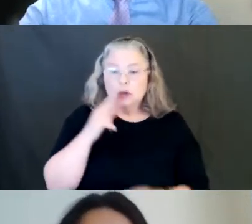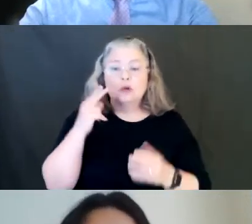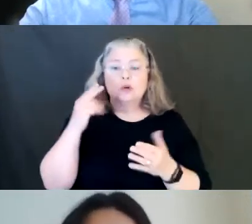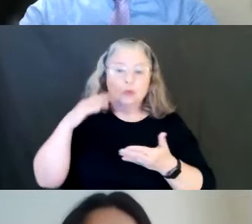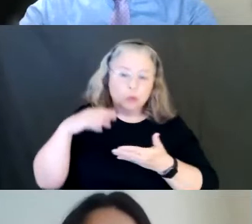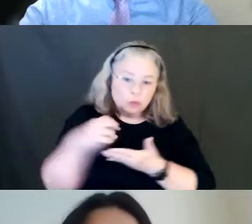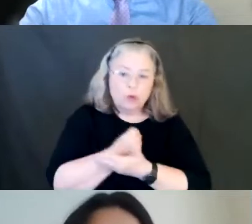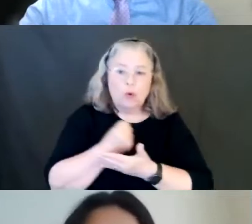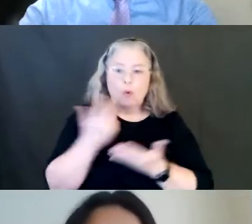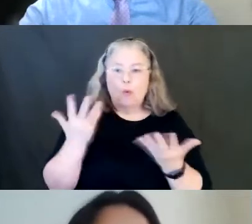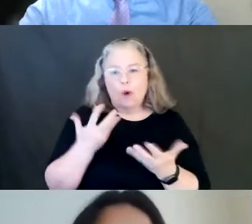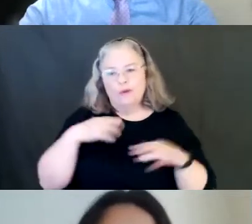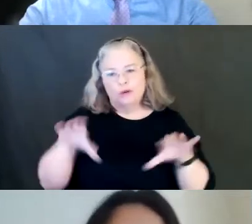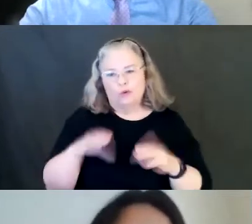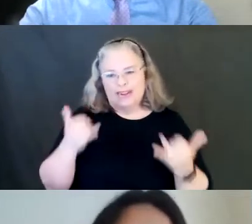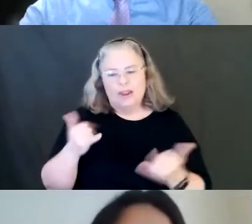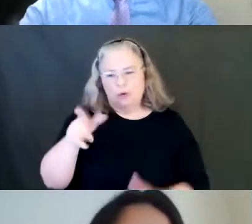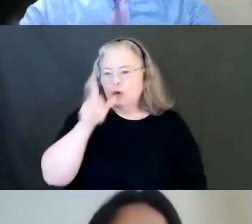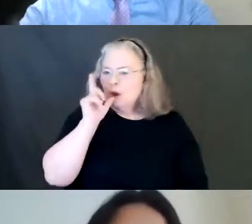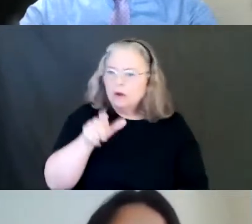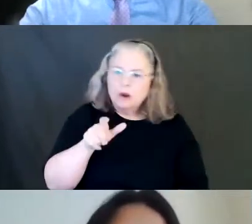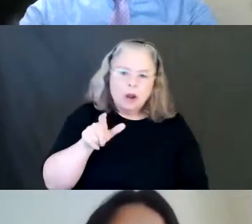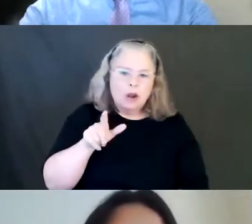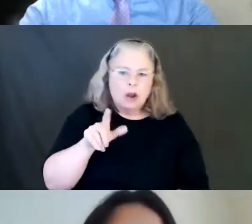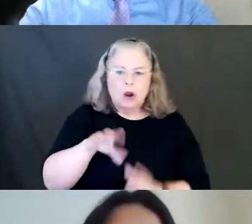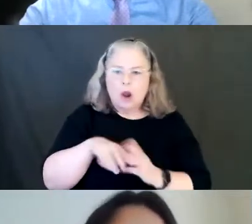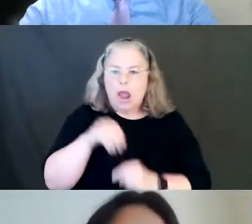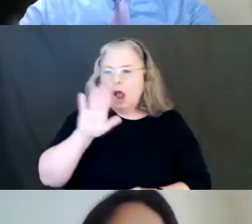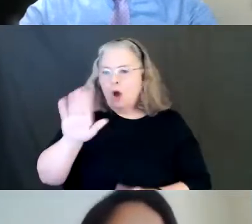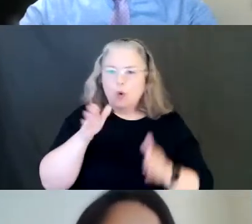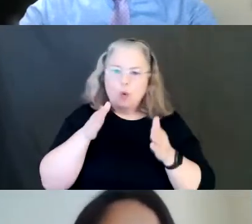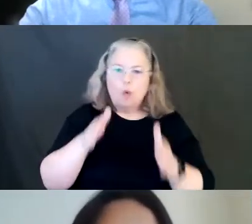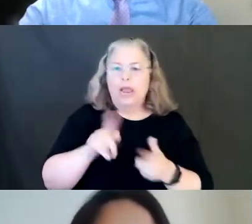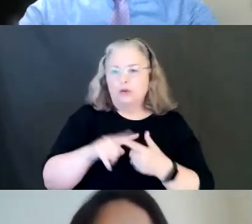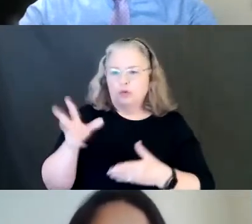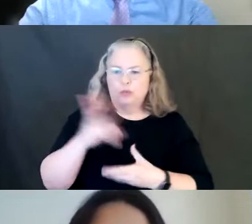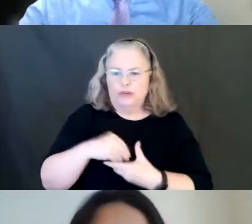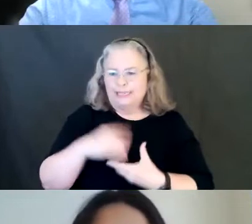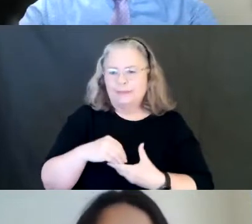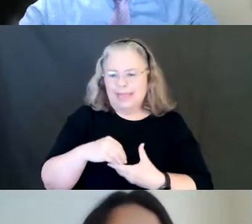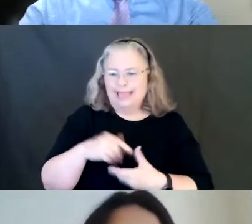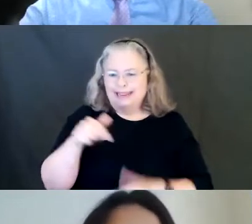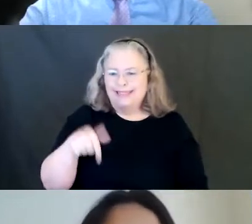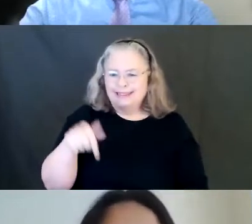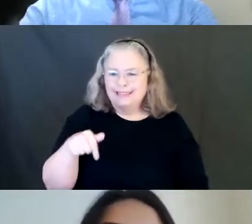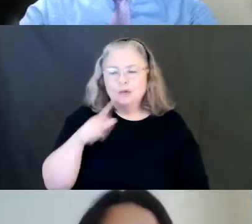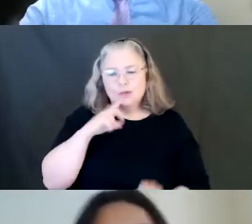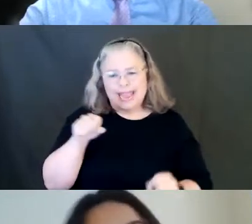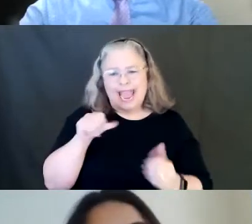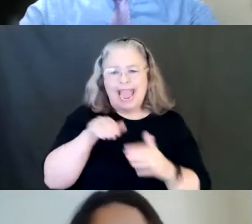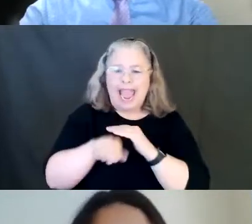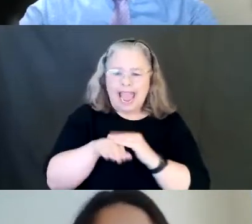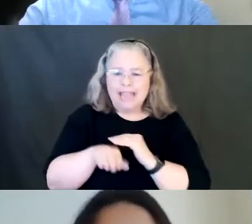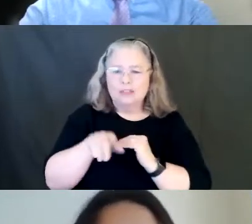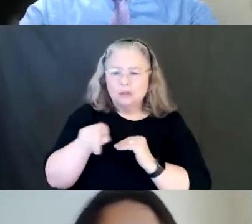utilizing what we do now. So that way you don't have to go so far out of your way to participate in this, and that we can access you where